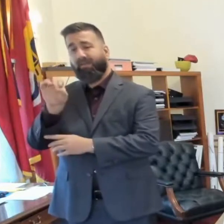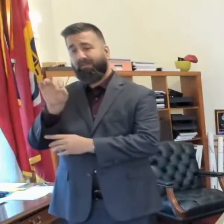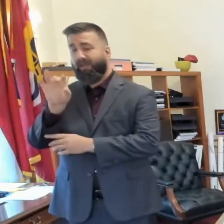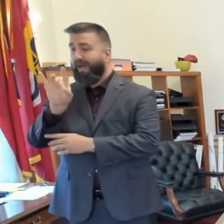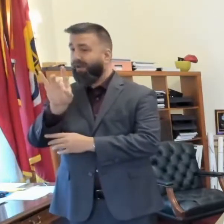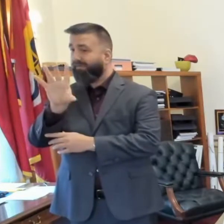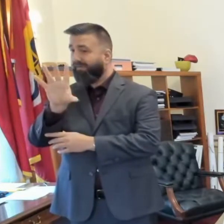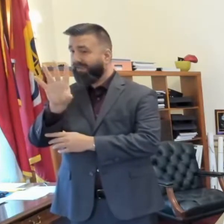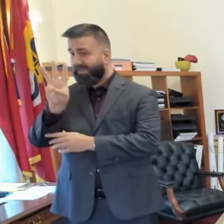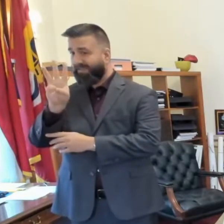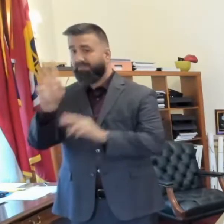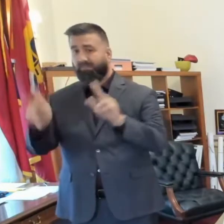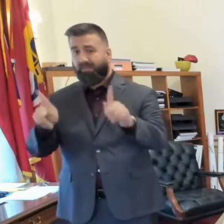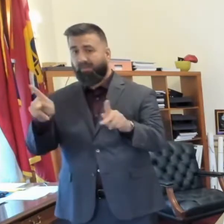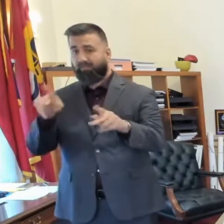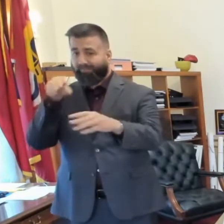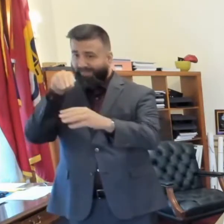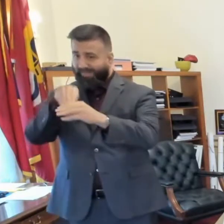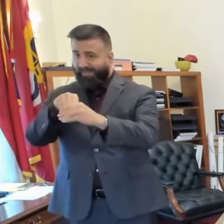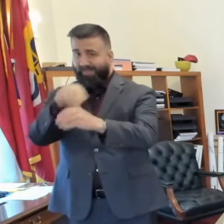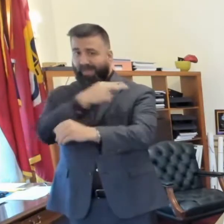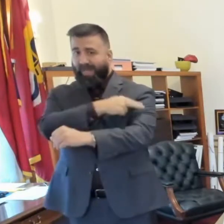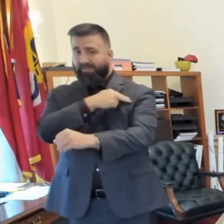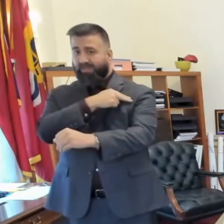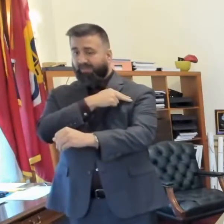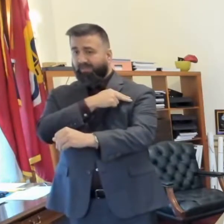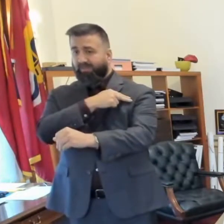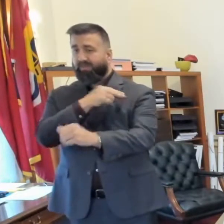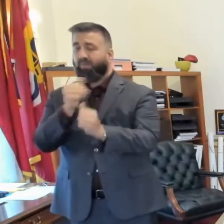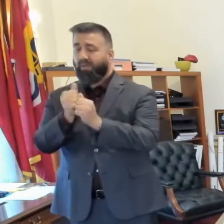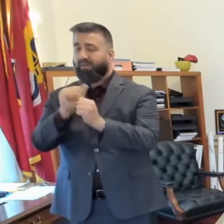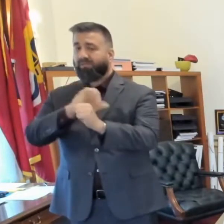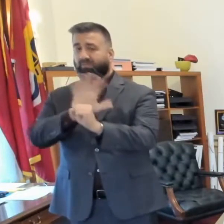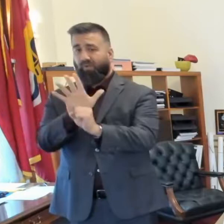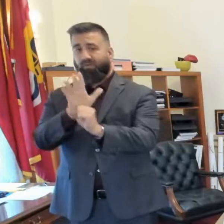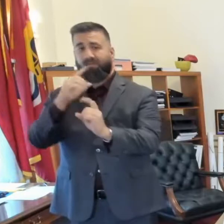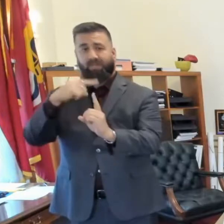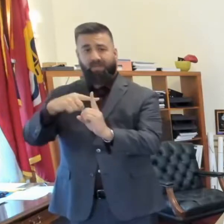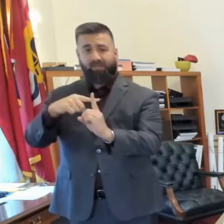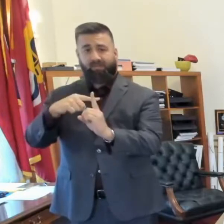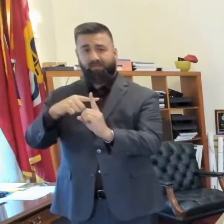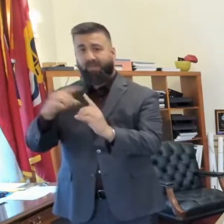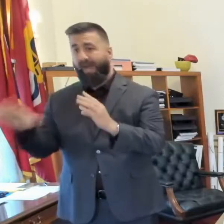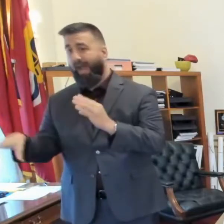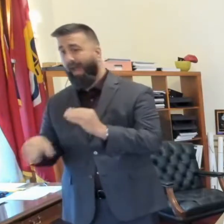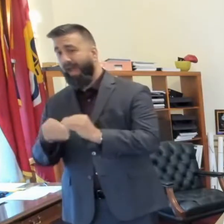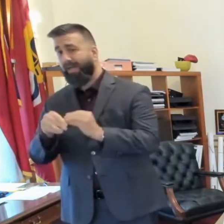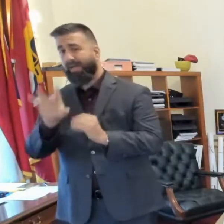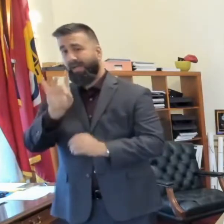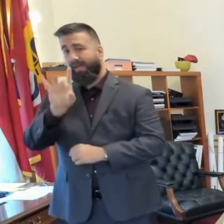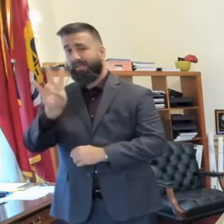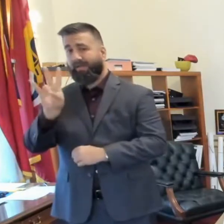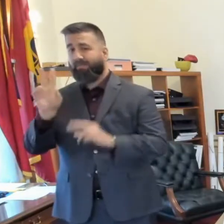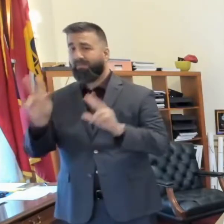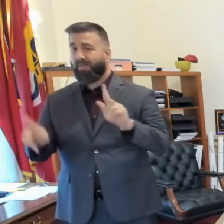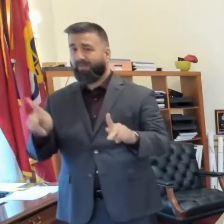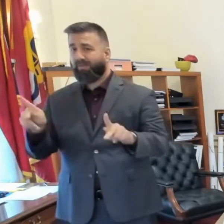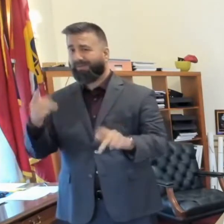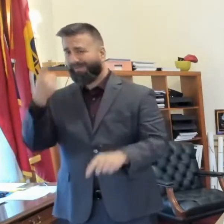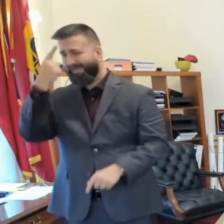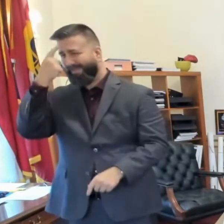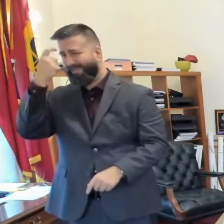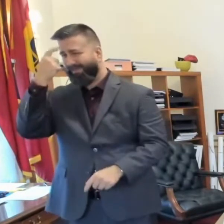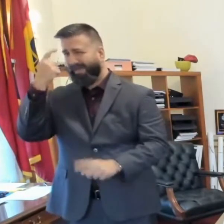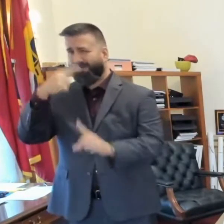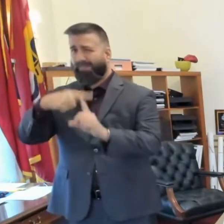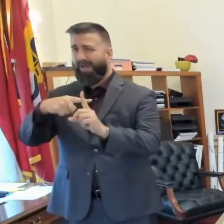856 people were in the hospitalized with COVID positive. Another 87 people were suspected of being positive, but